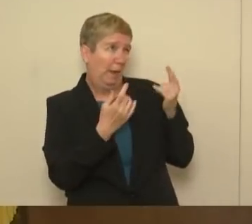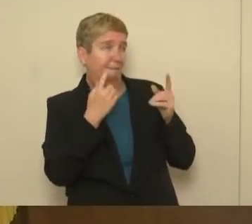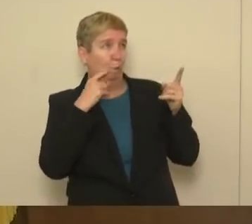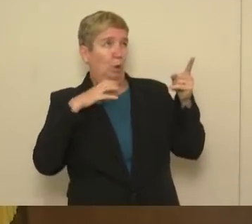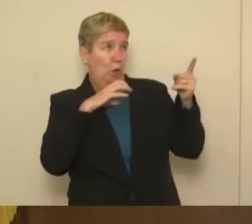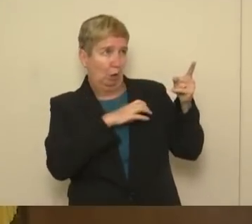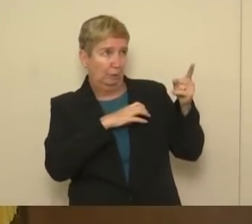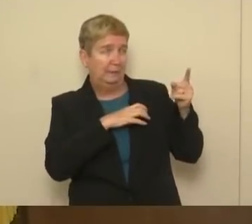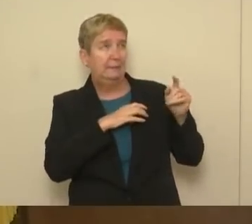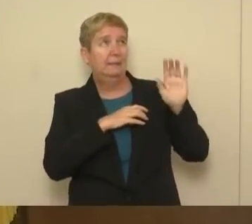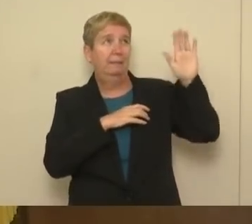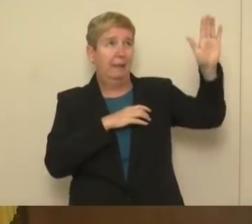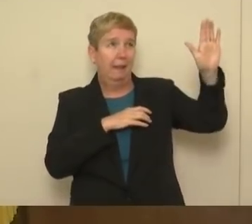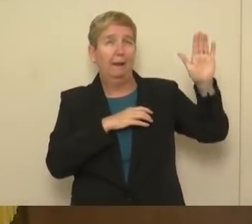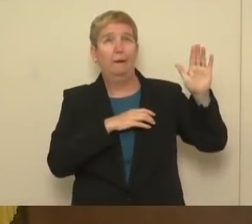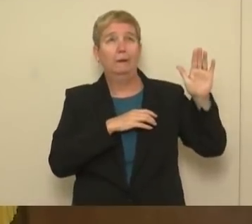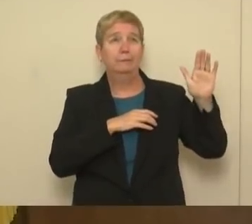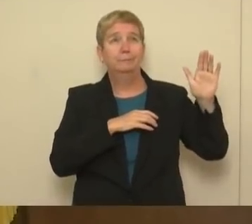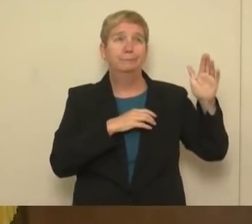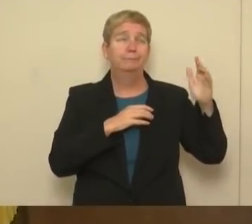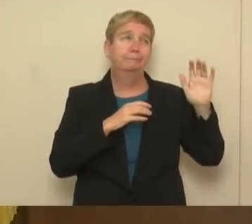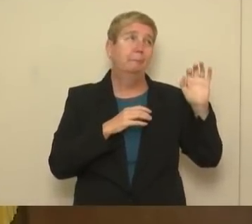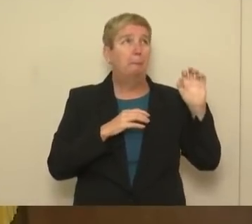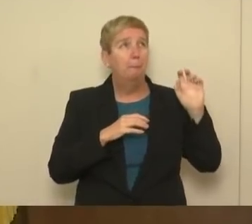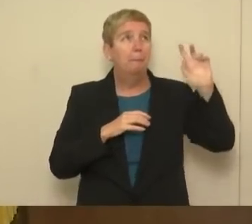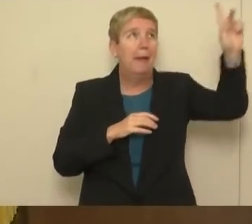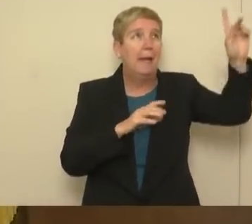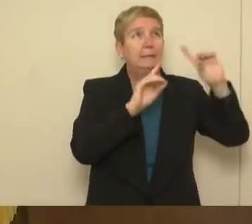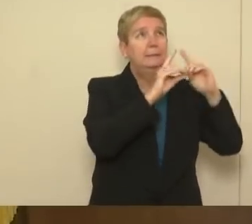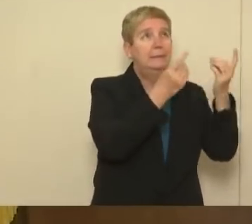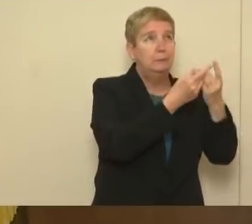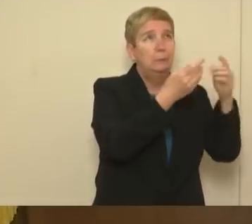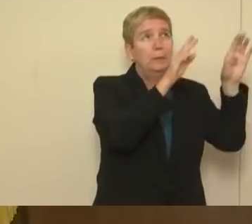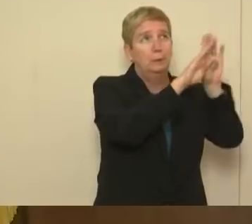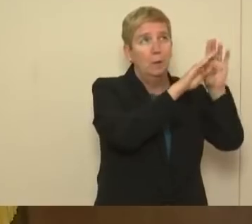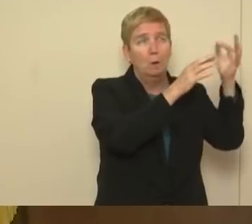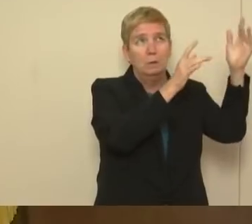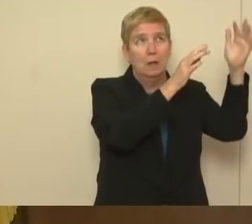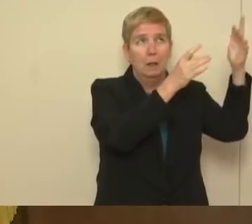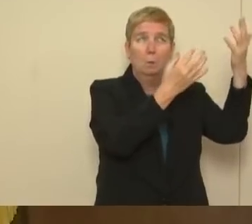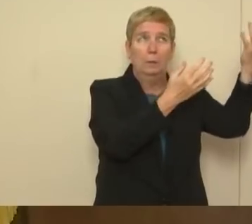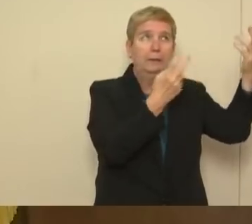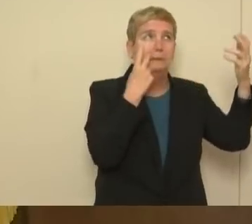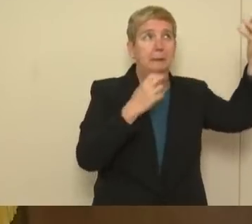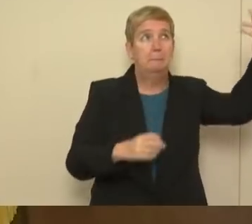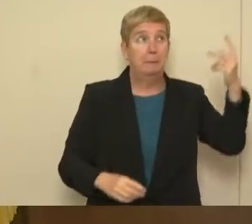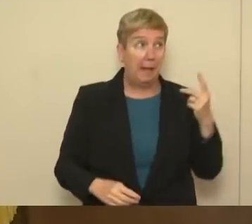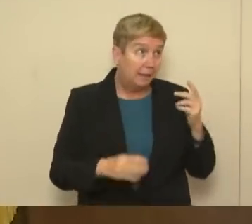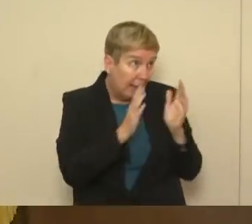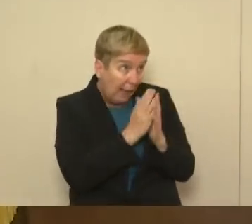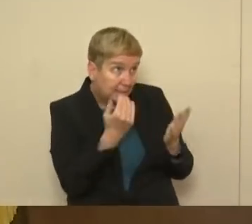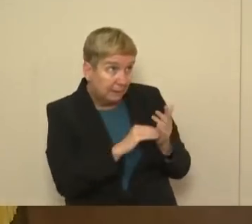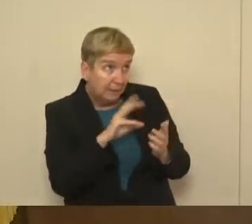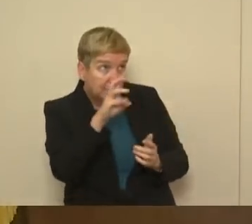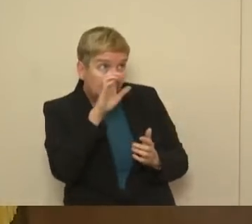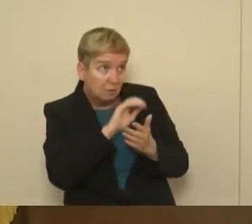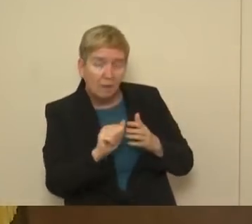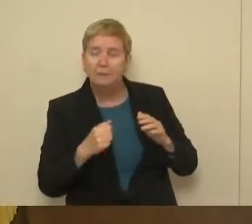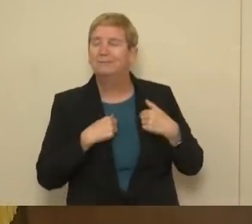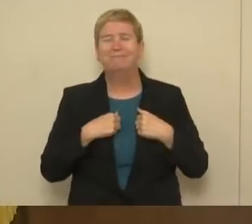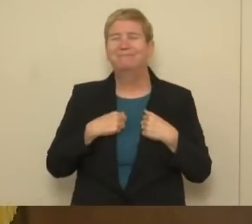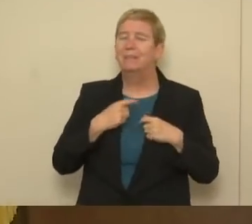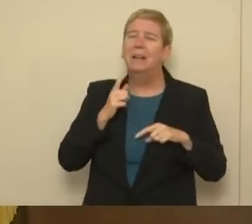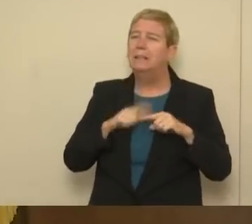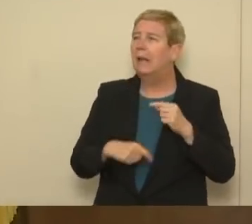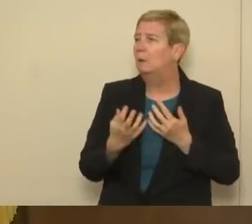from going back to their districts. I can't do that. As I understand it, New Mexico was the first